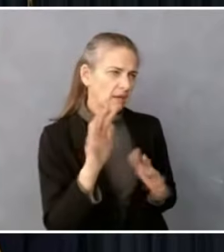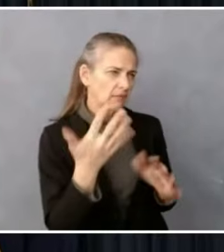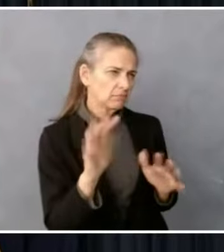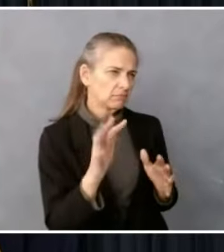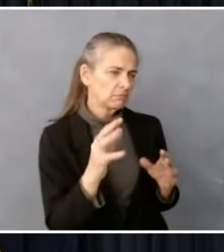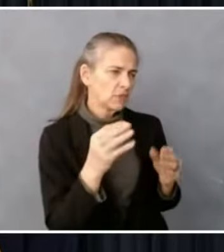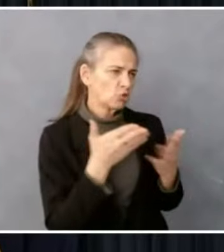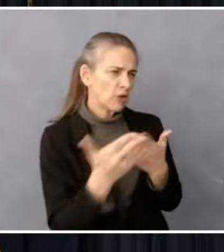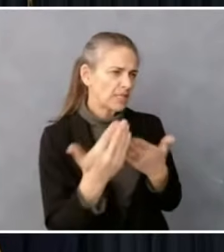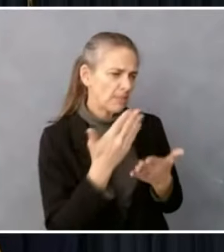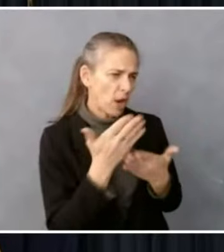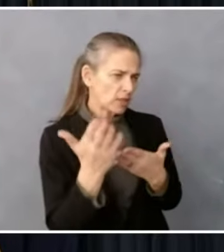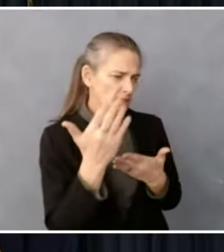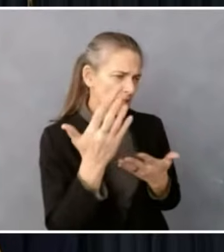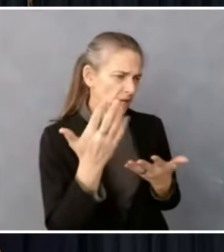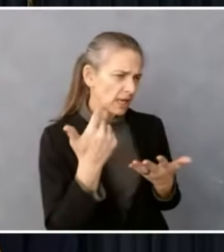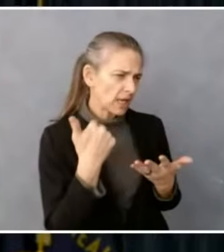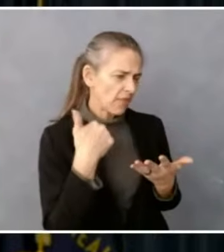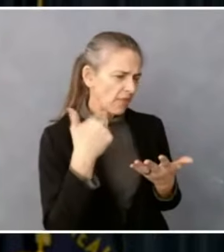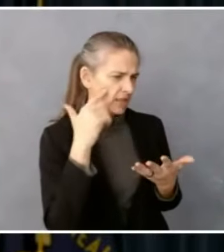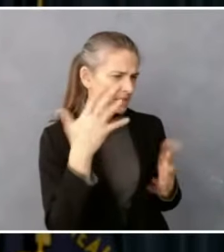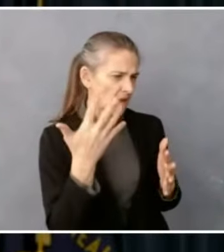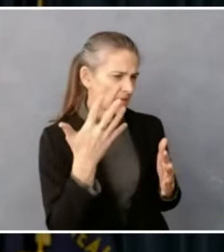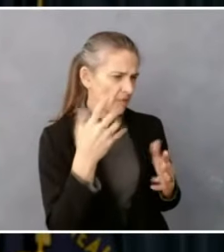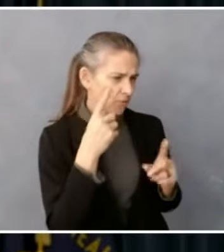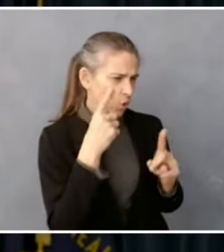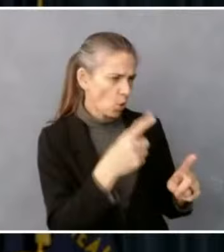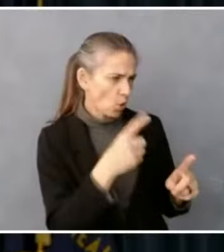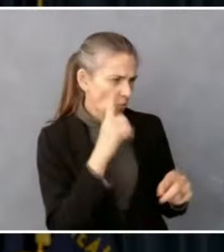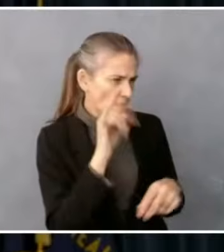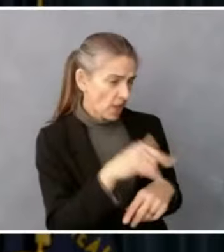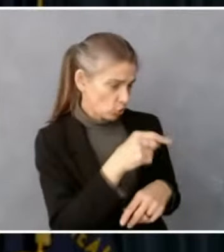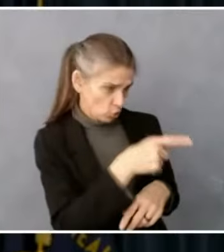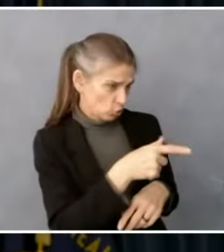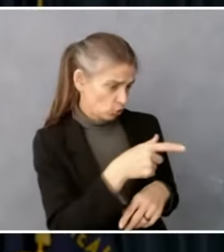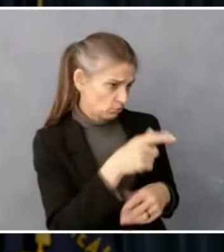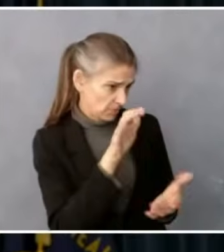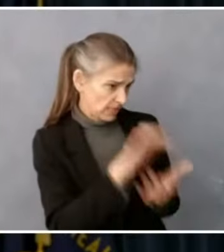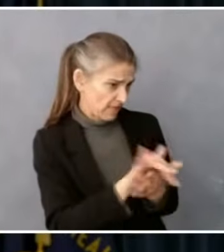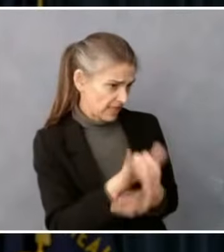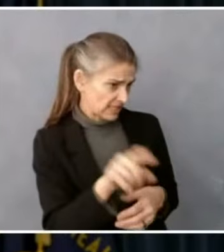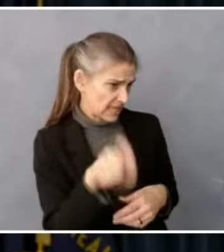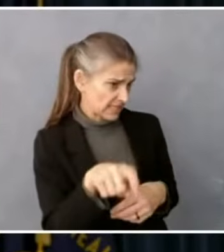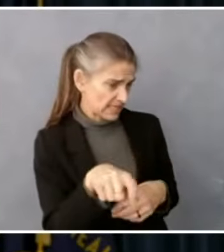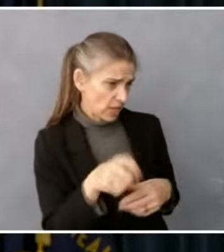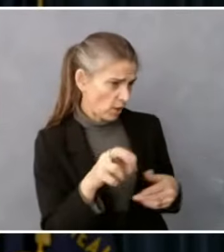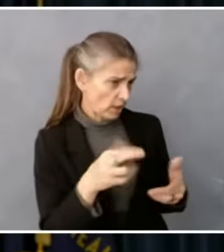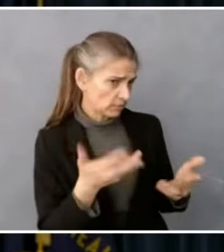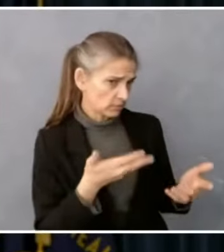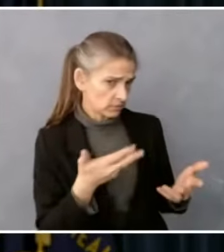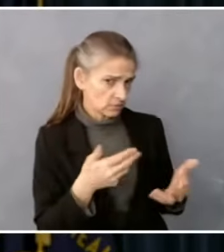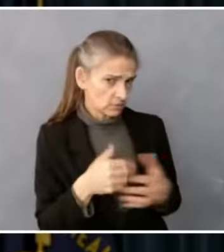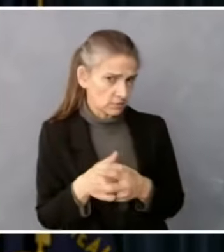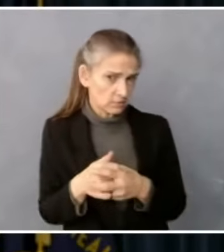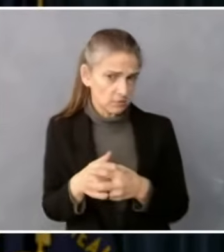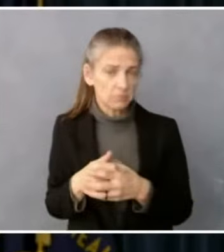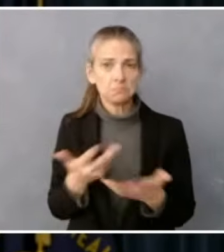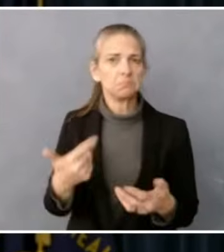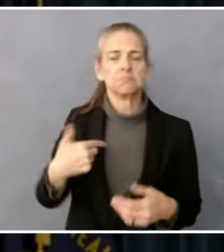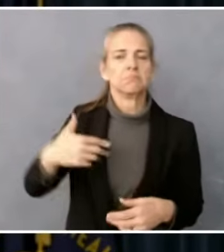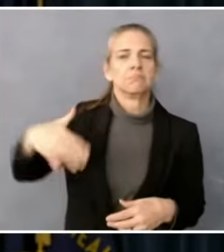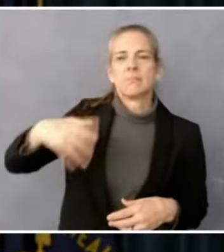I believe is sort of the goal here, according to them? Do you believe this is necessary or? Well, I haven't seen